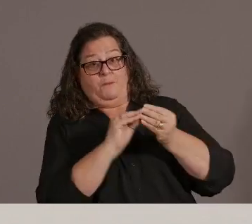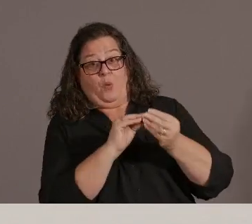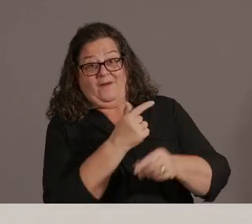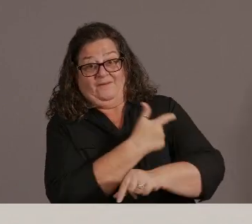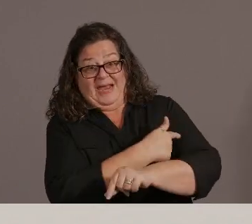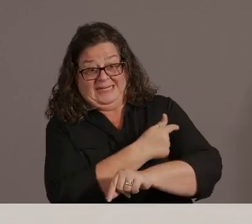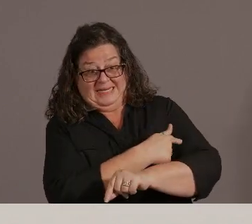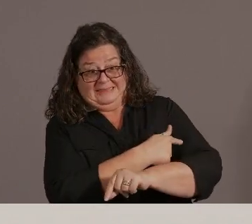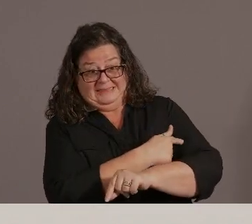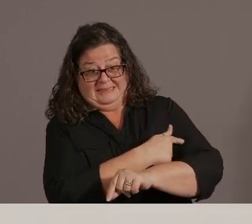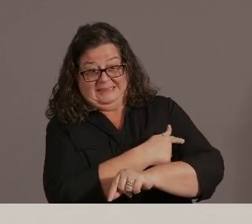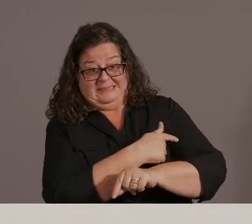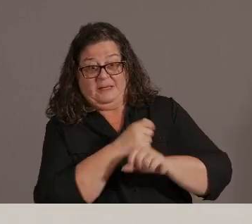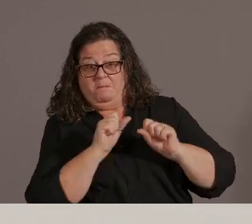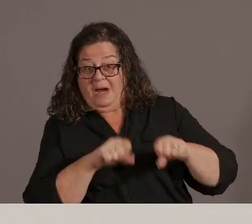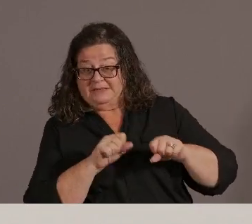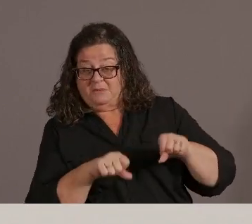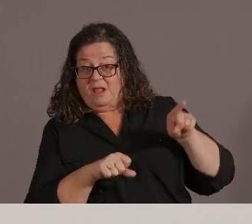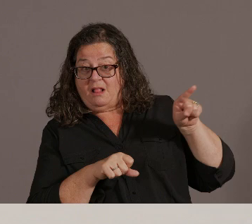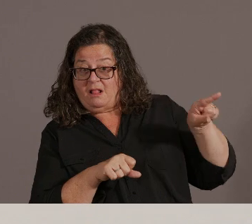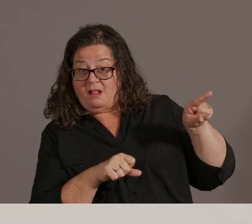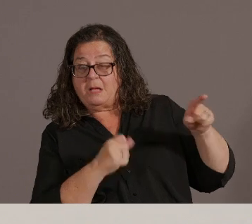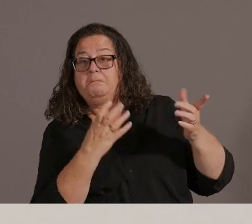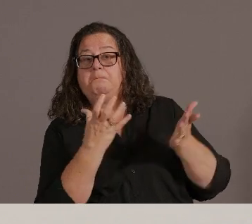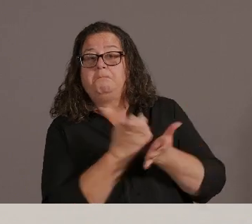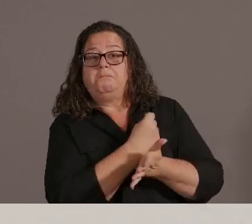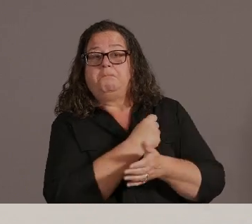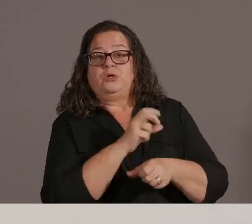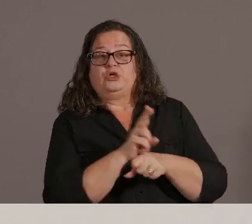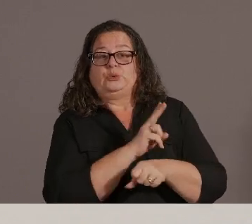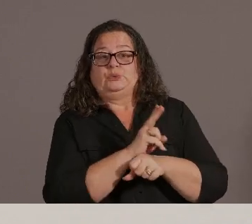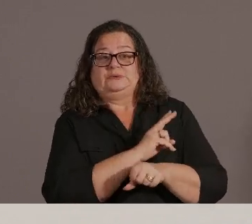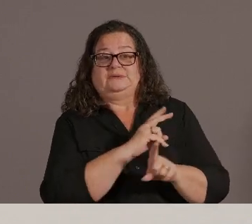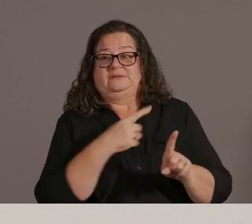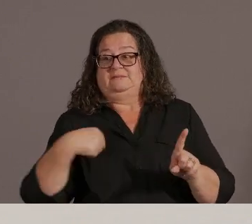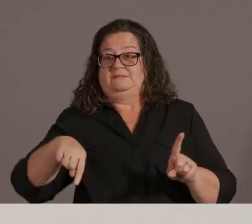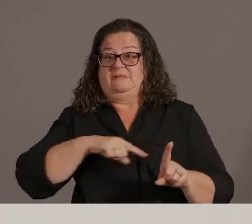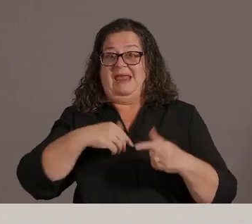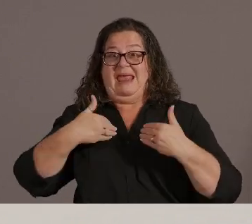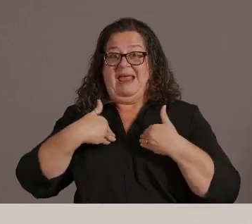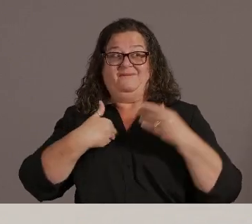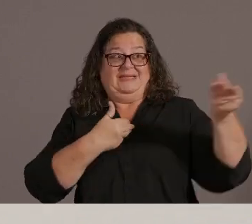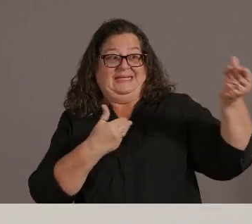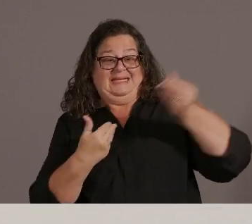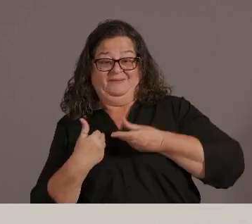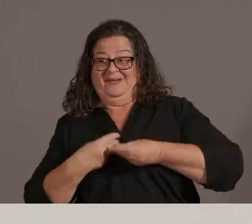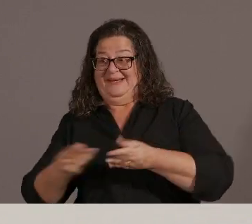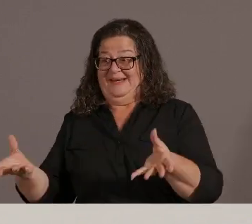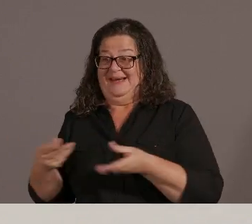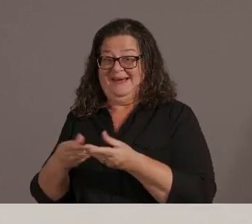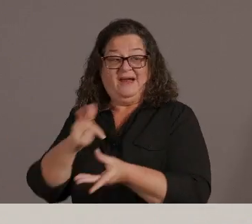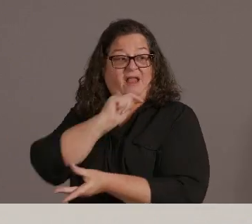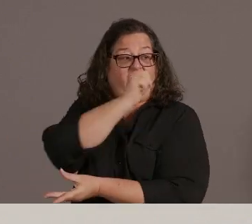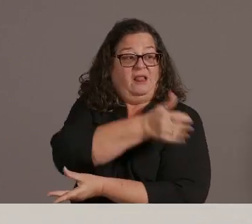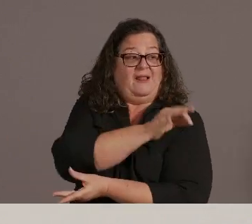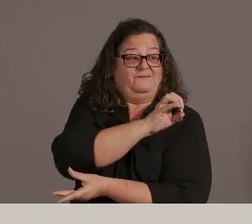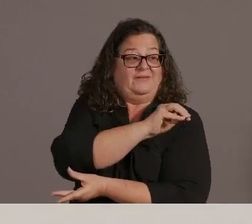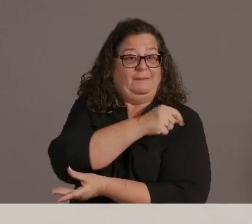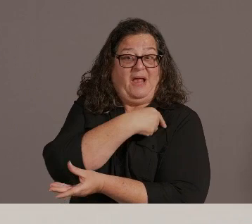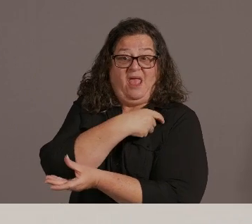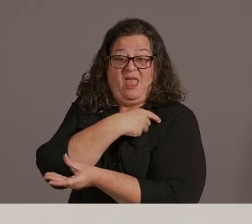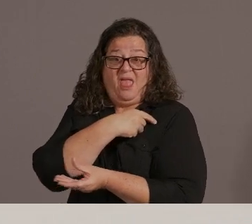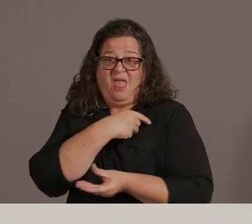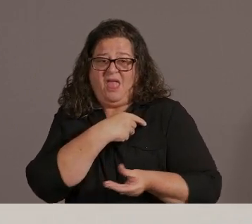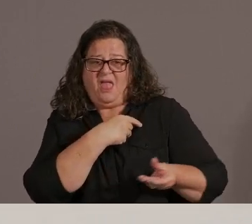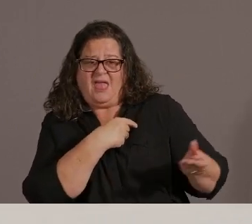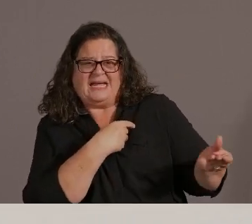say over how they manage that operation. We even talked to them about partnering with us on one of our existing